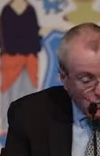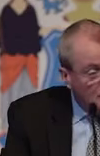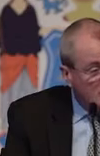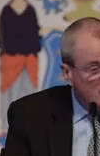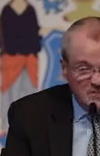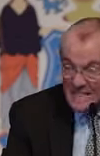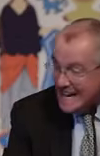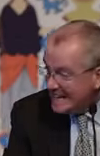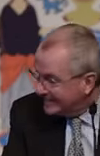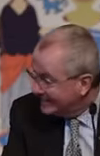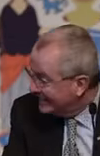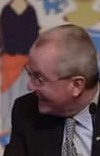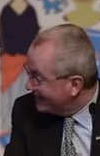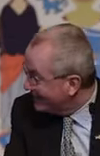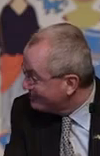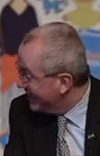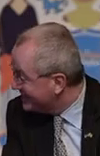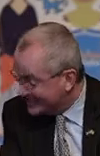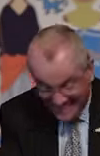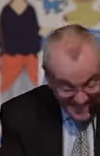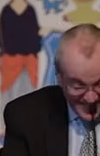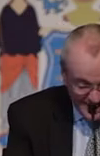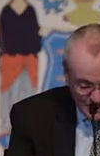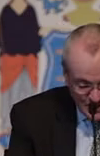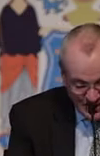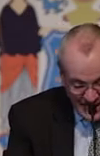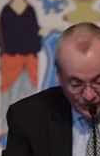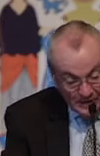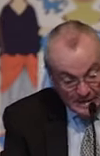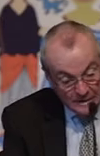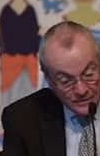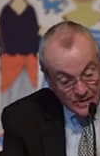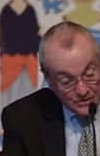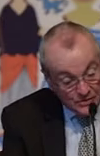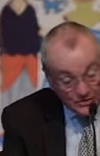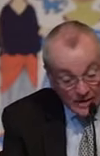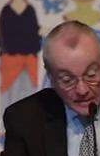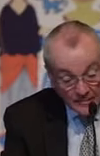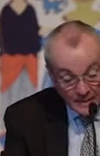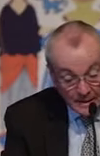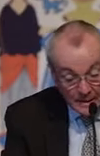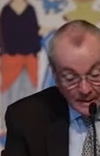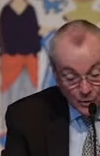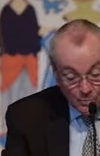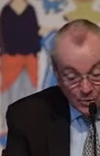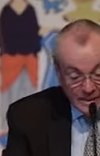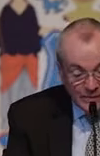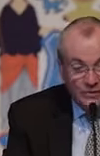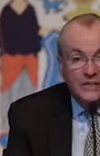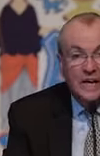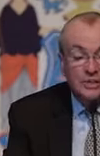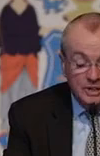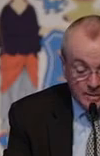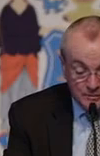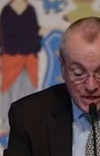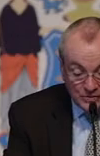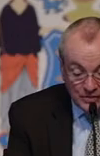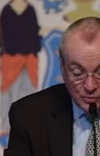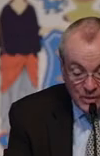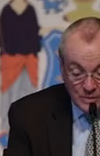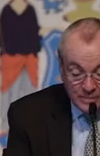with 258, I heard, beds in the Atlantic City Convention Center. We're bringing this station